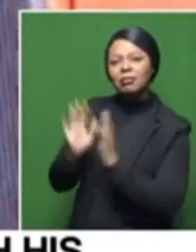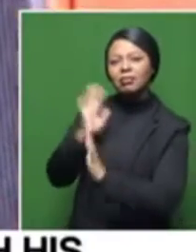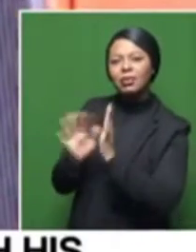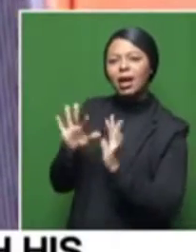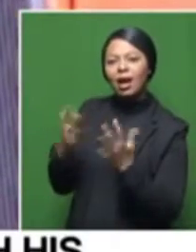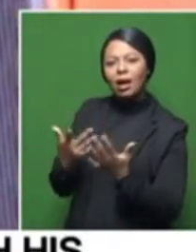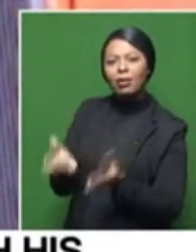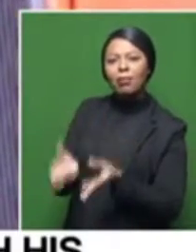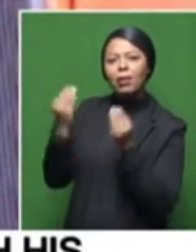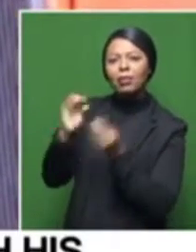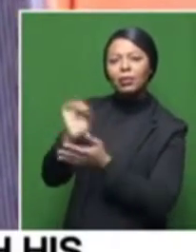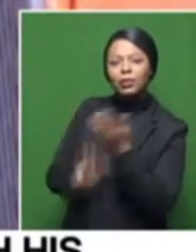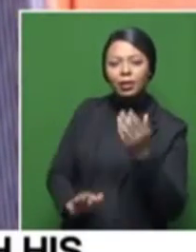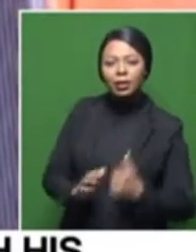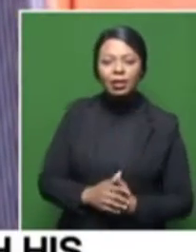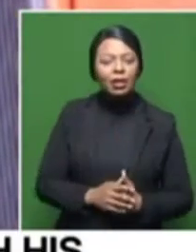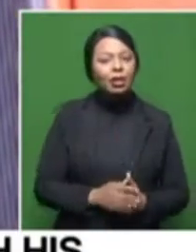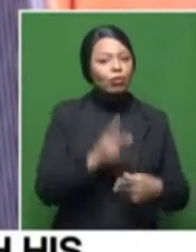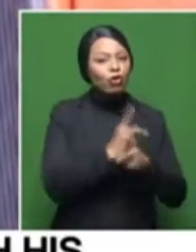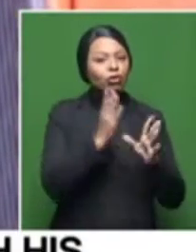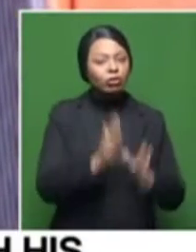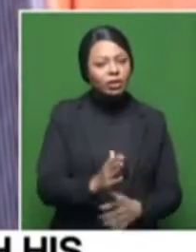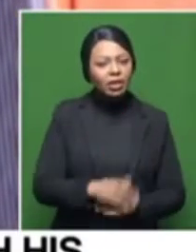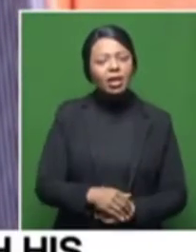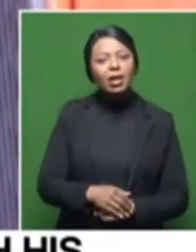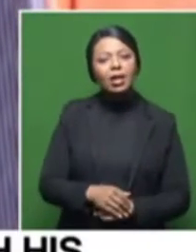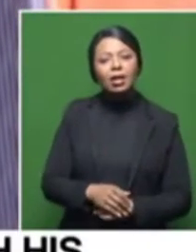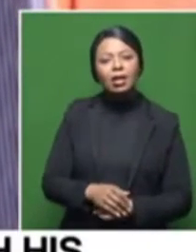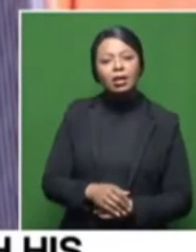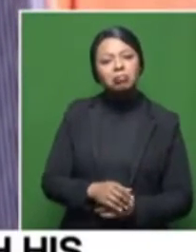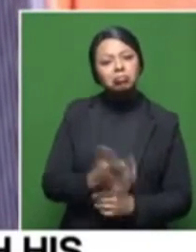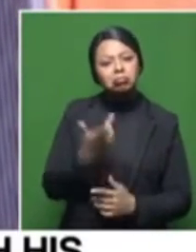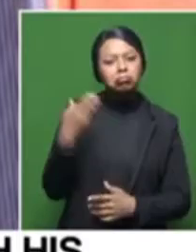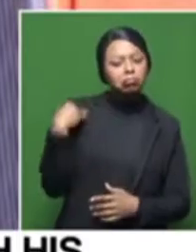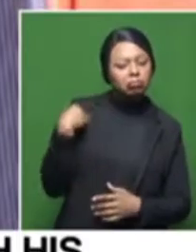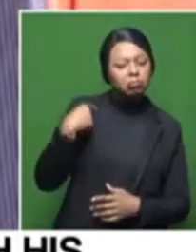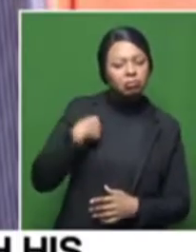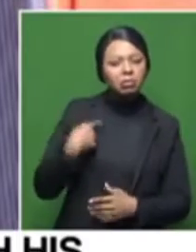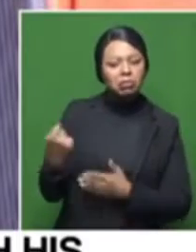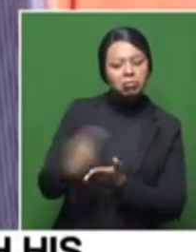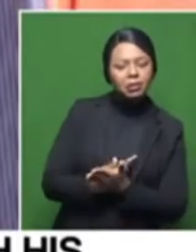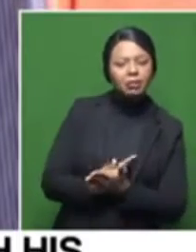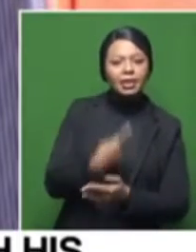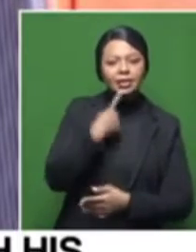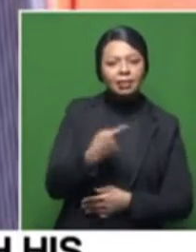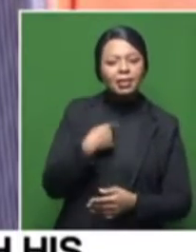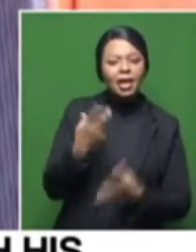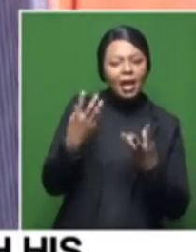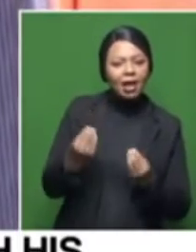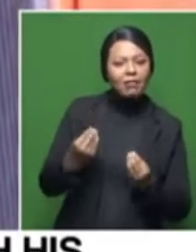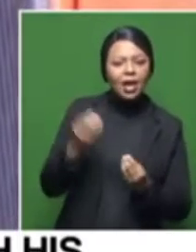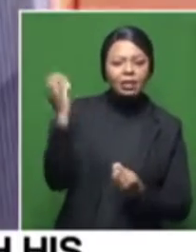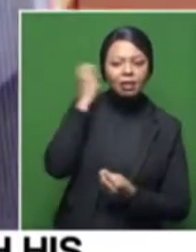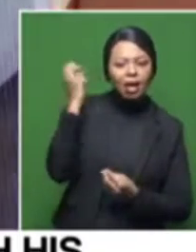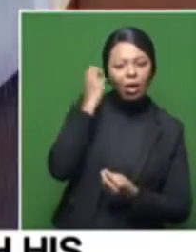producer John London actually, he DM'd me. He's like, "Yo, bro, I have this song. I feel like, I have a beat,"